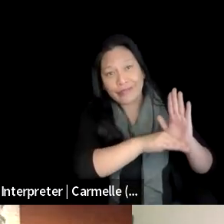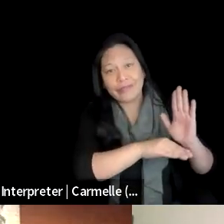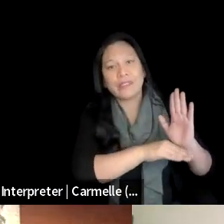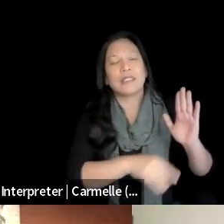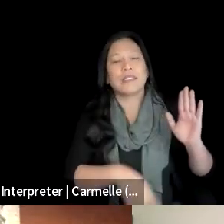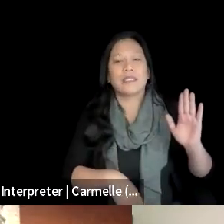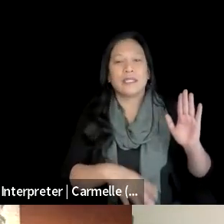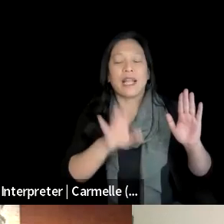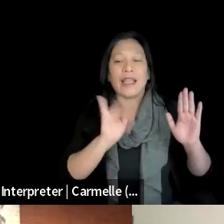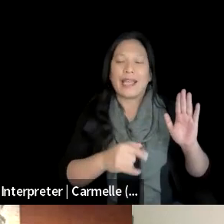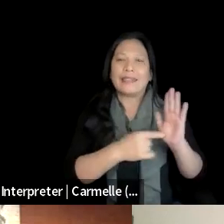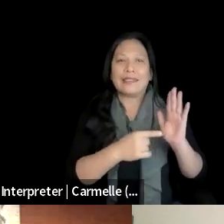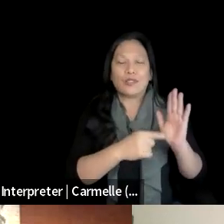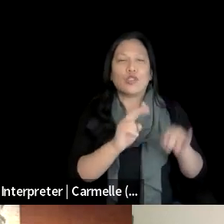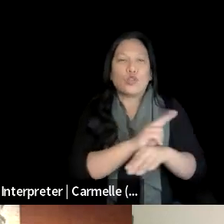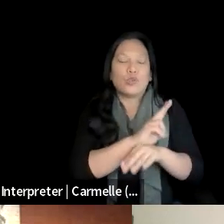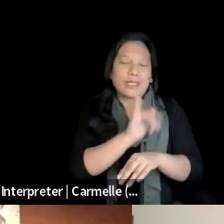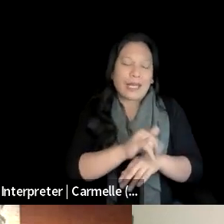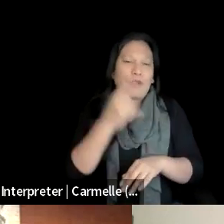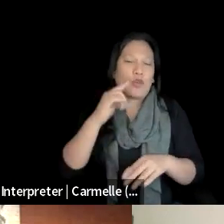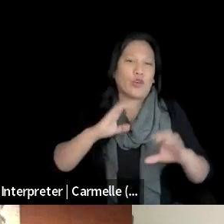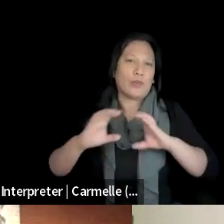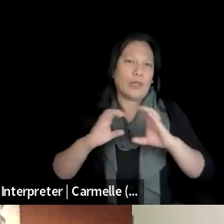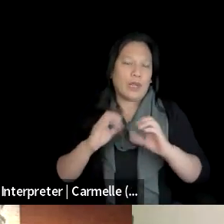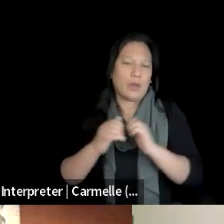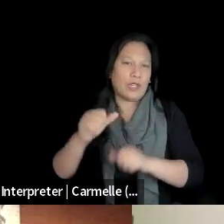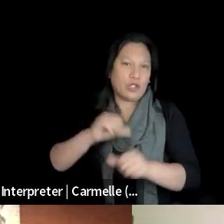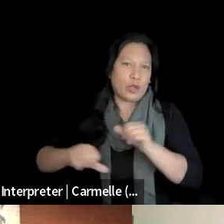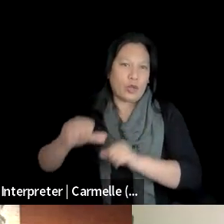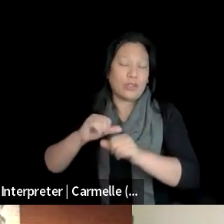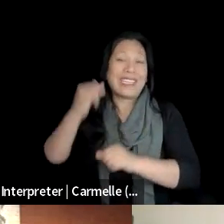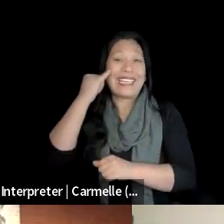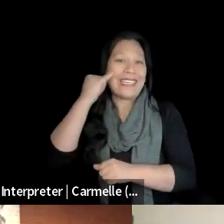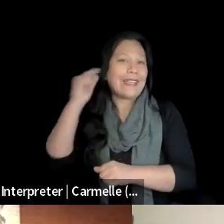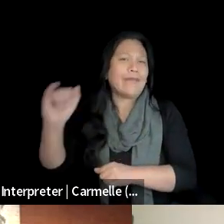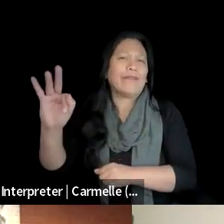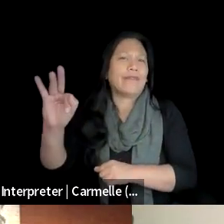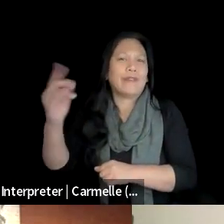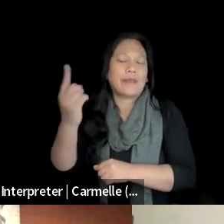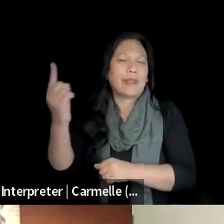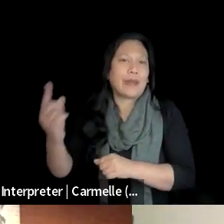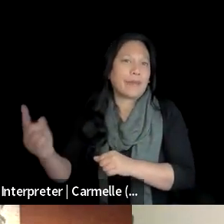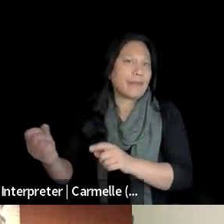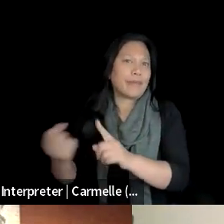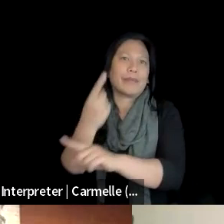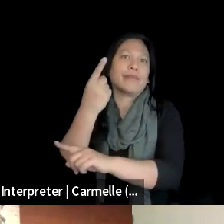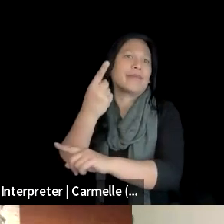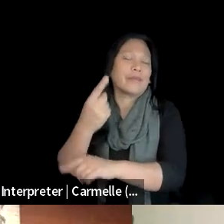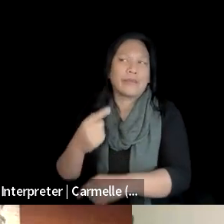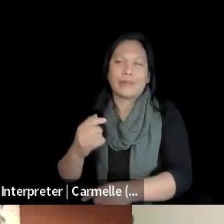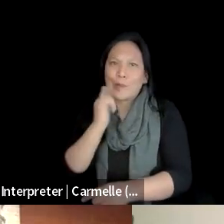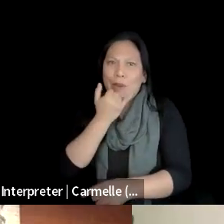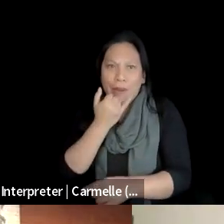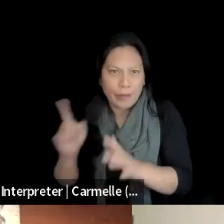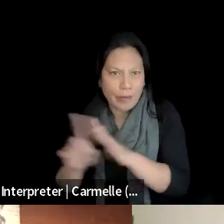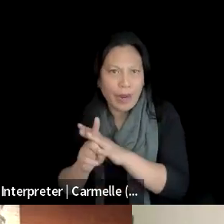how we're going to communicate with each other when things go awry. It becomes like an incredibly useful tool for